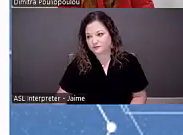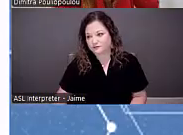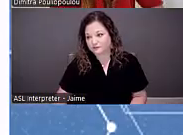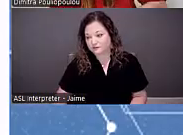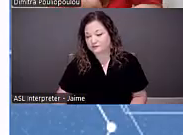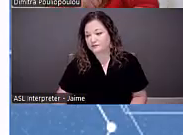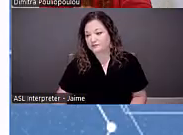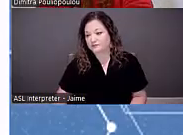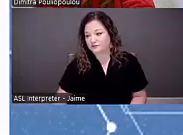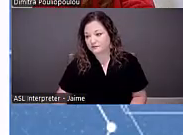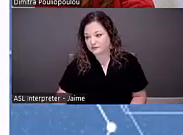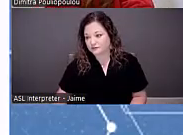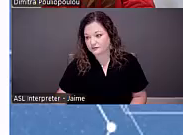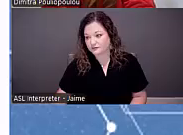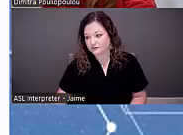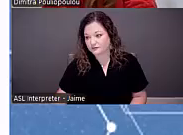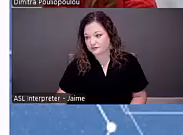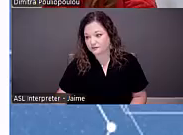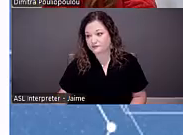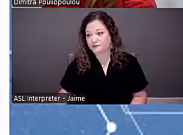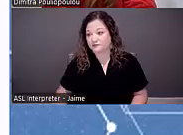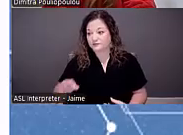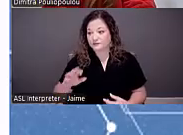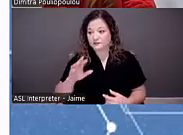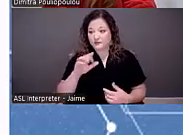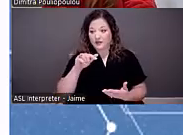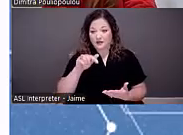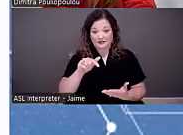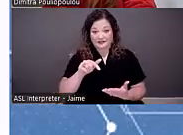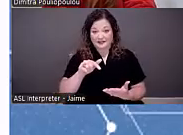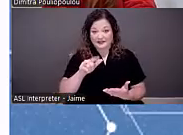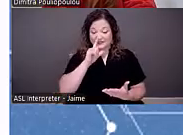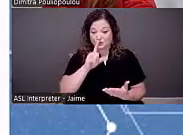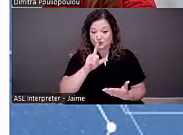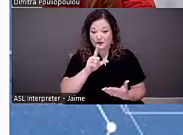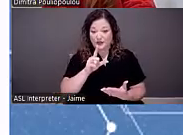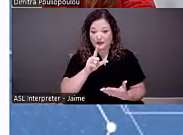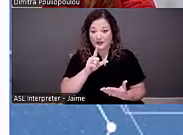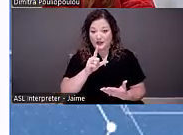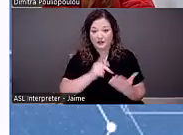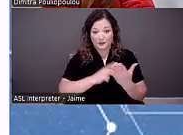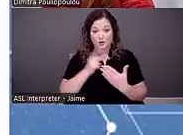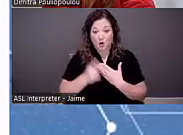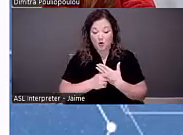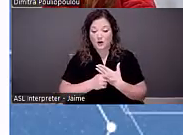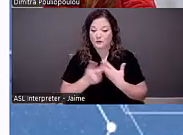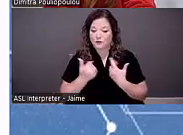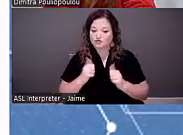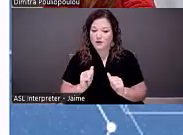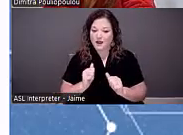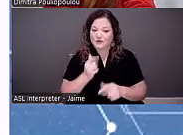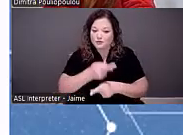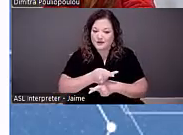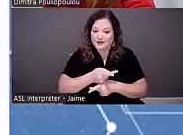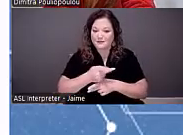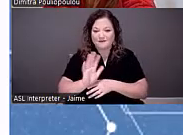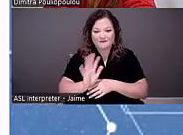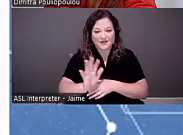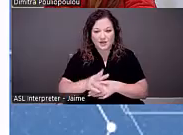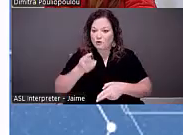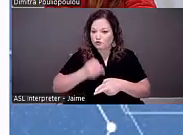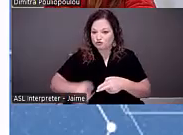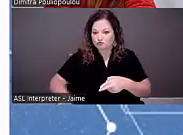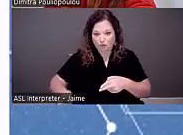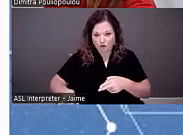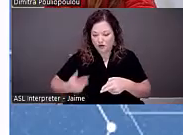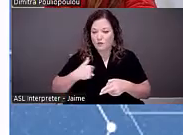So this is the platform of the program, and we really tried to keep the video short. We